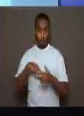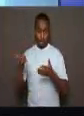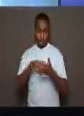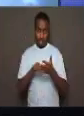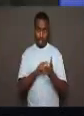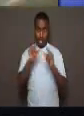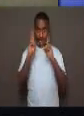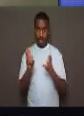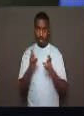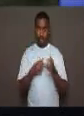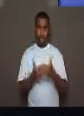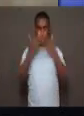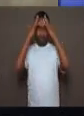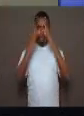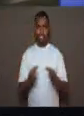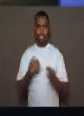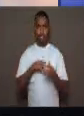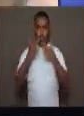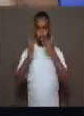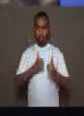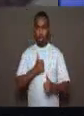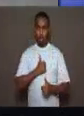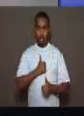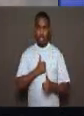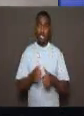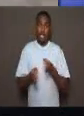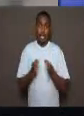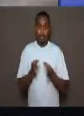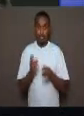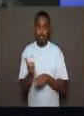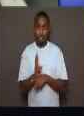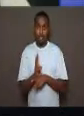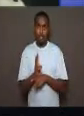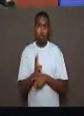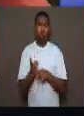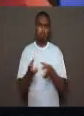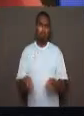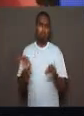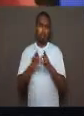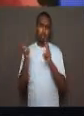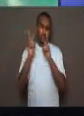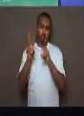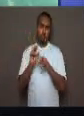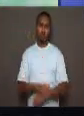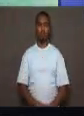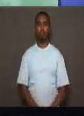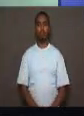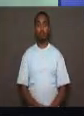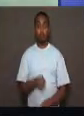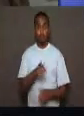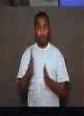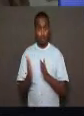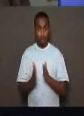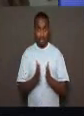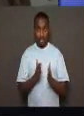article, we can then decide for ourselves if the film is worth seeing. Are you ready